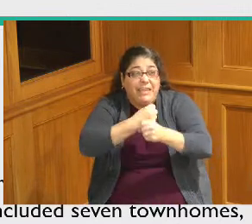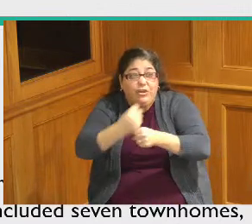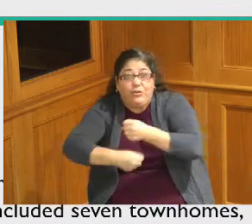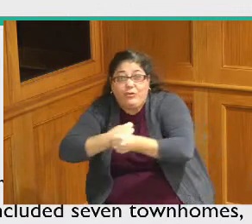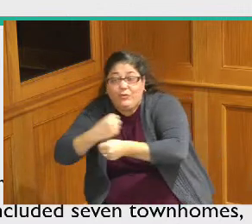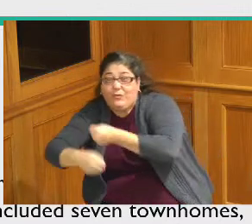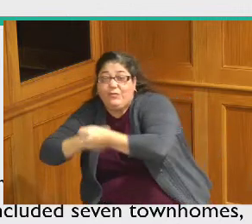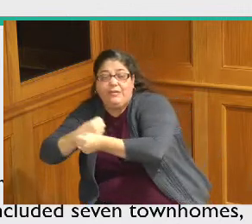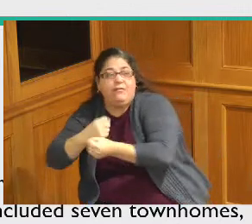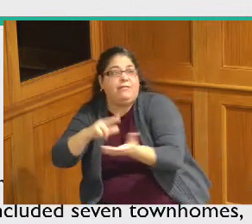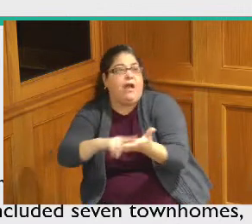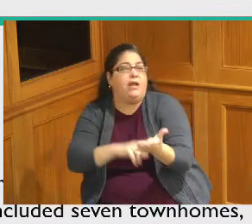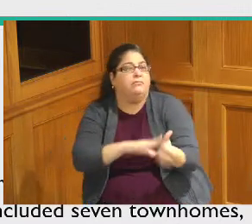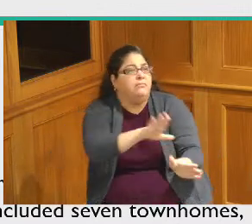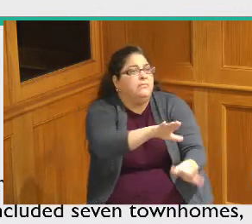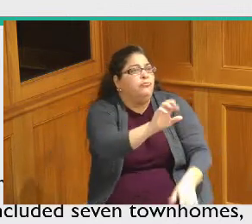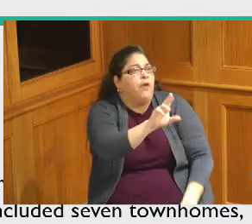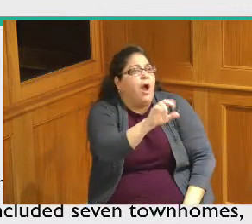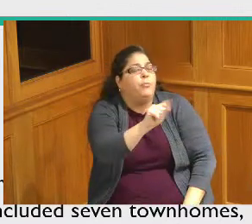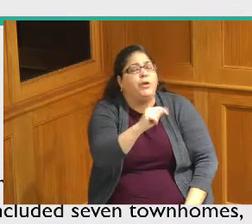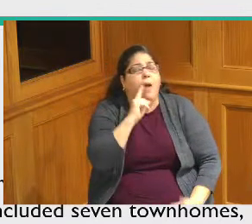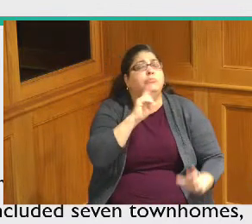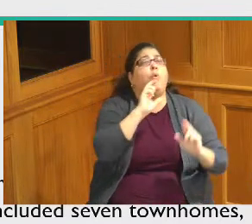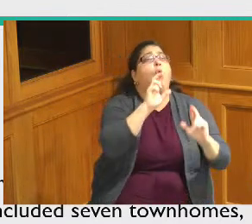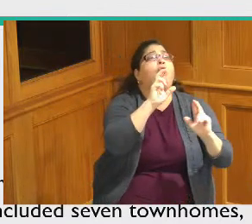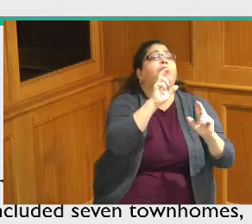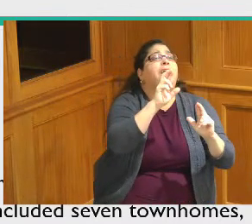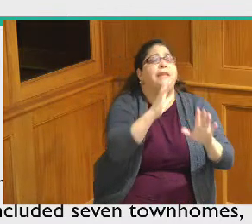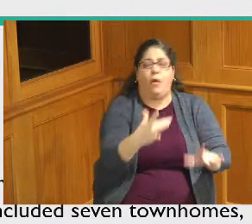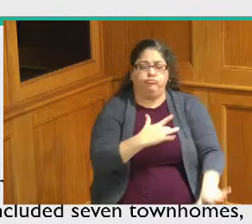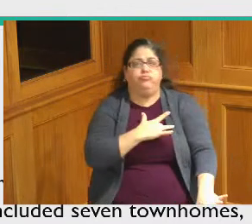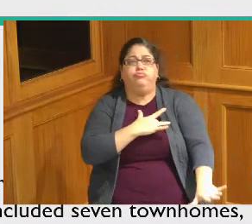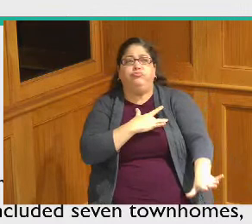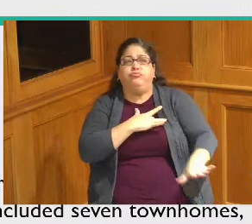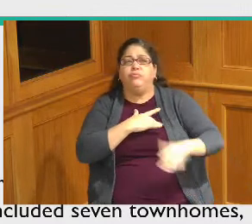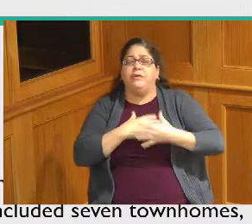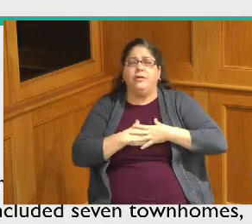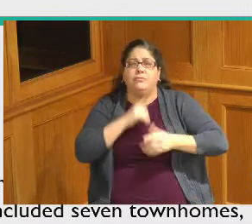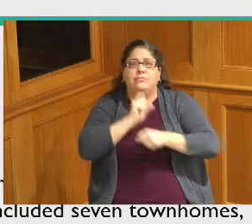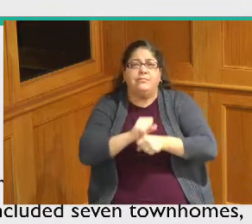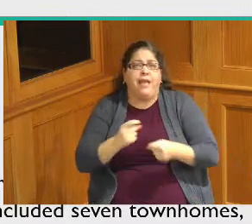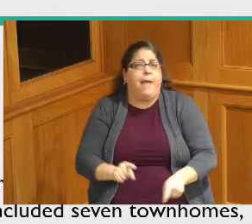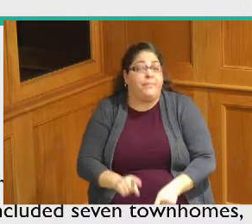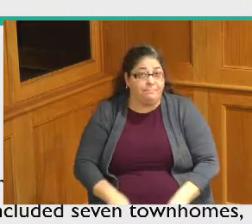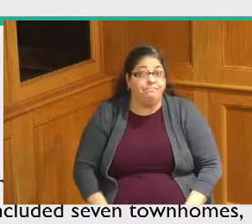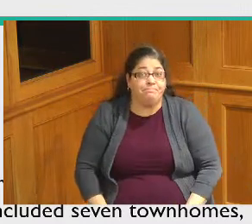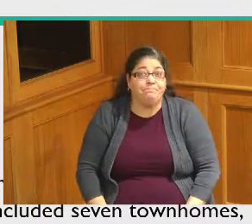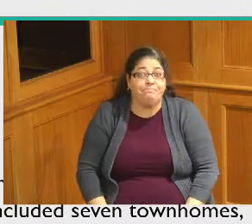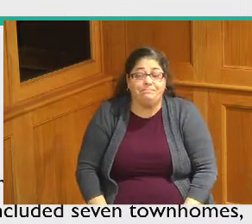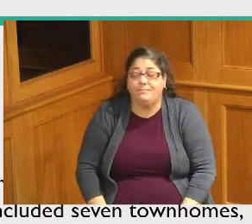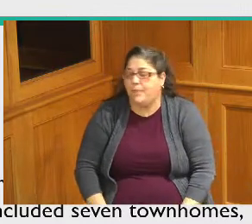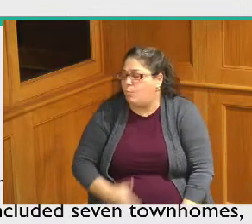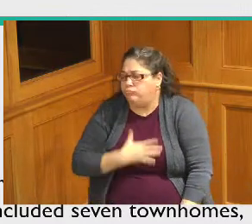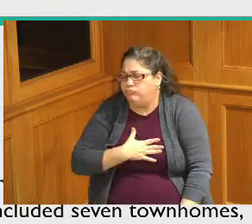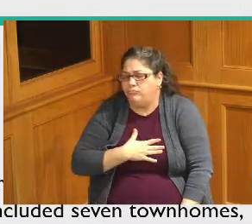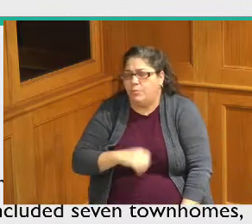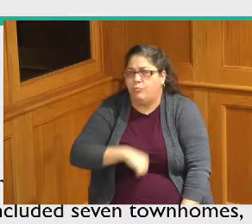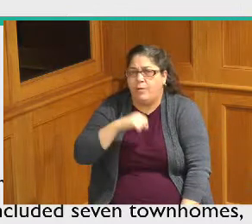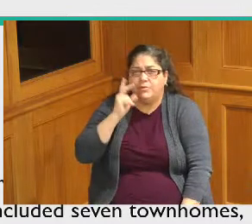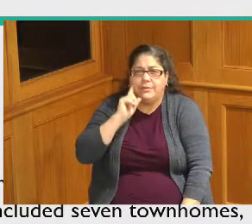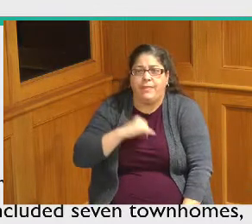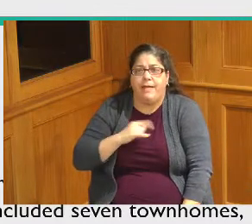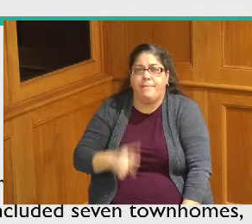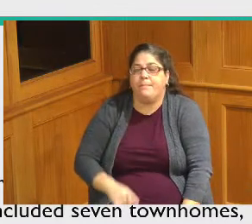and he said, Robert, I was hopeful, now you touched me. And I was so glad to hear that. Okay.